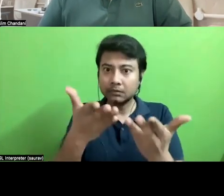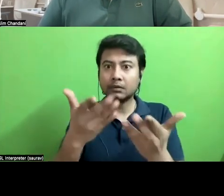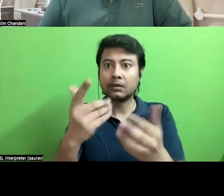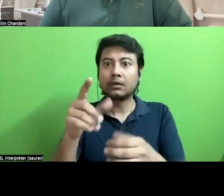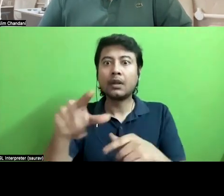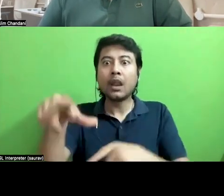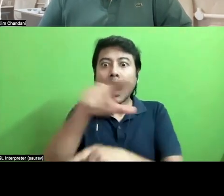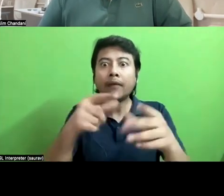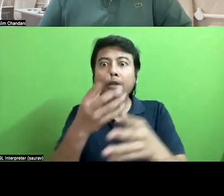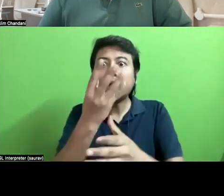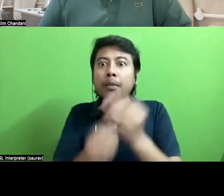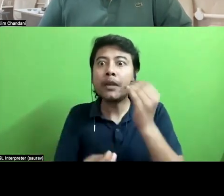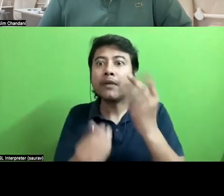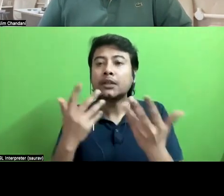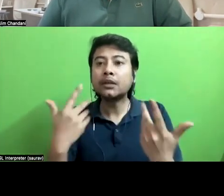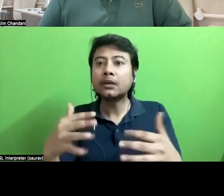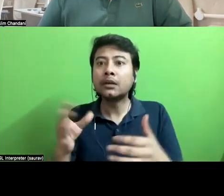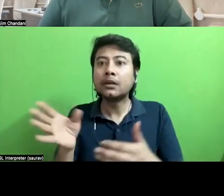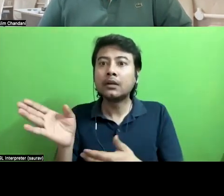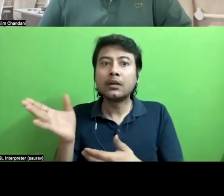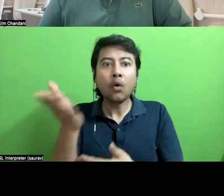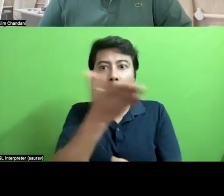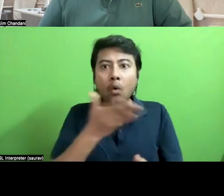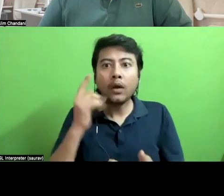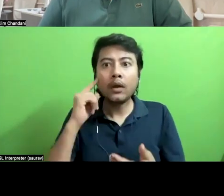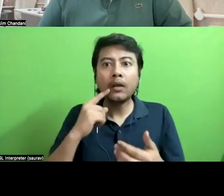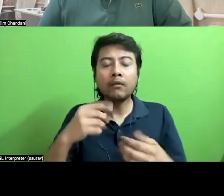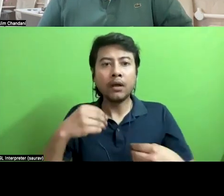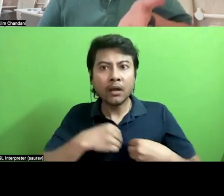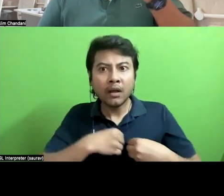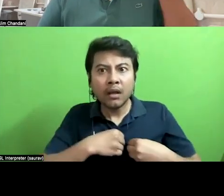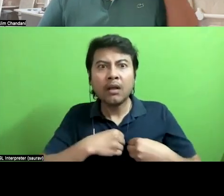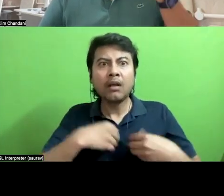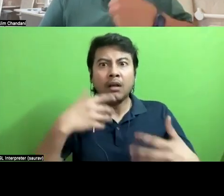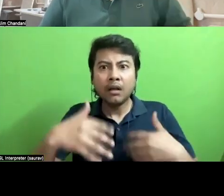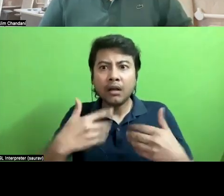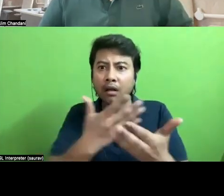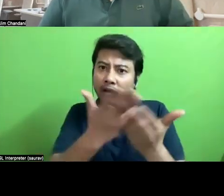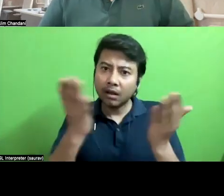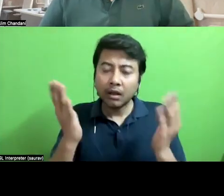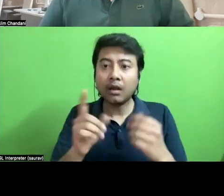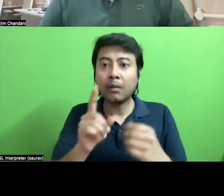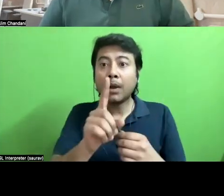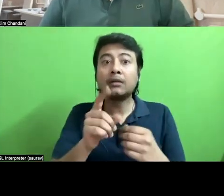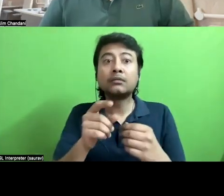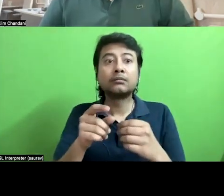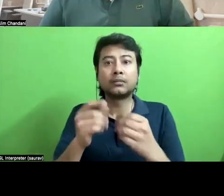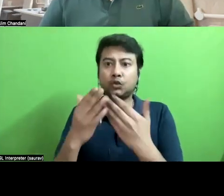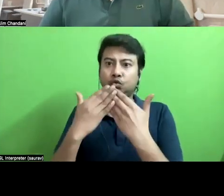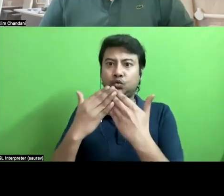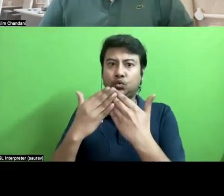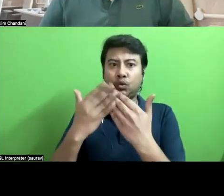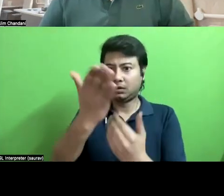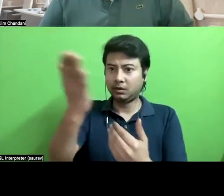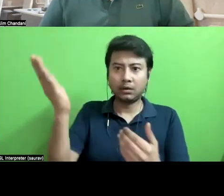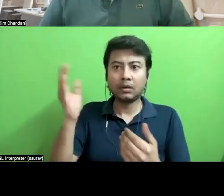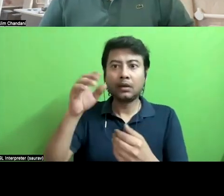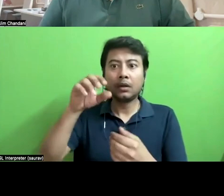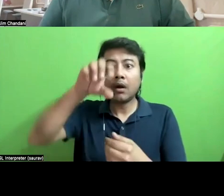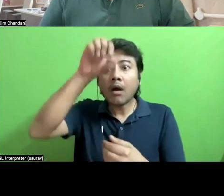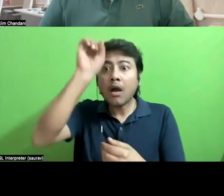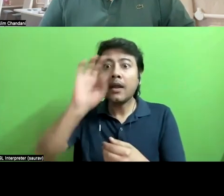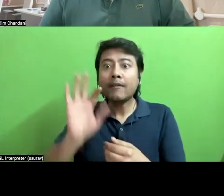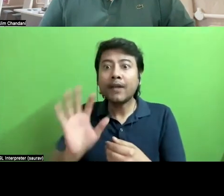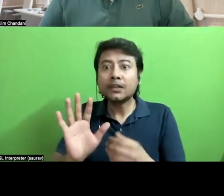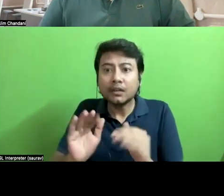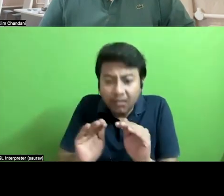hence, structurally, an education school may not give, or even at early intervention stage, sign language may be deprived.